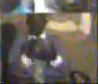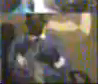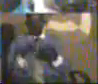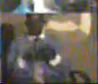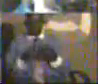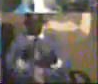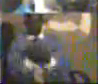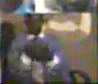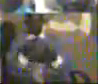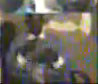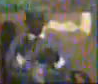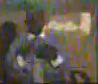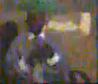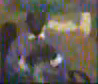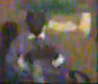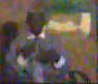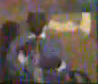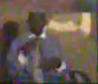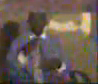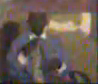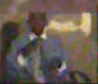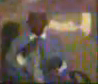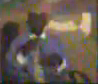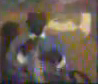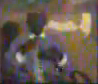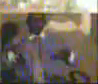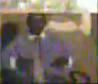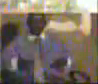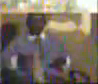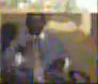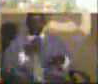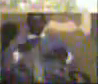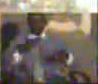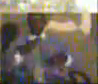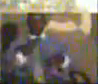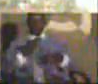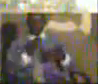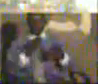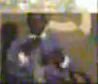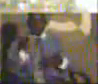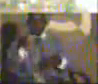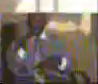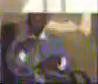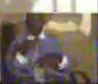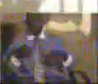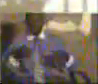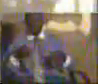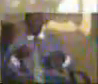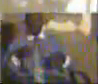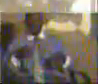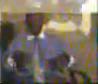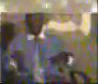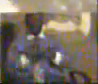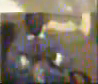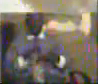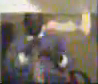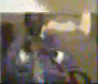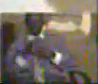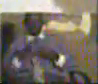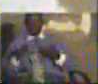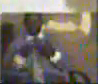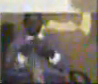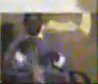go solve for where. Beyond earth movement, there are other grave consequences. This is the